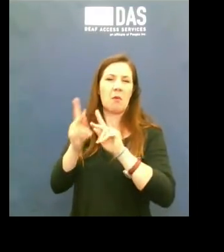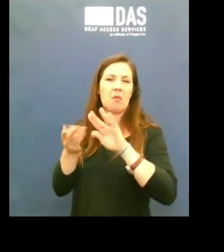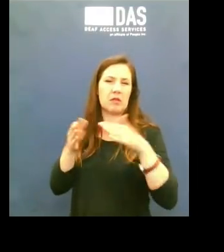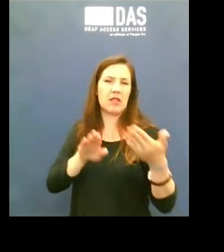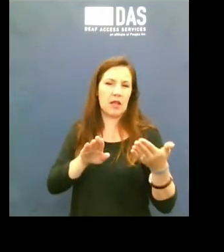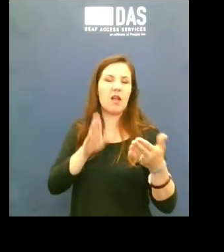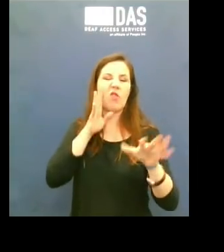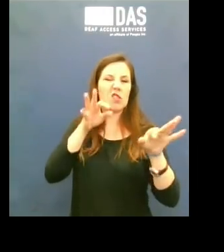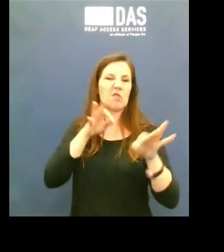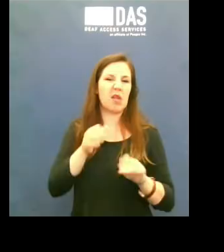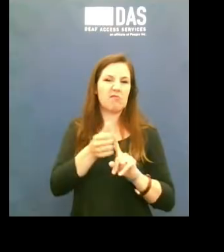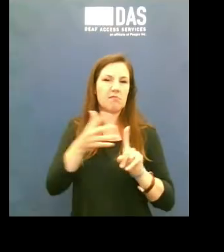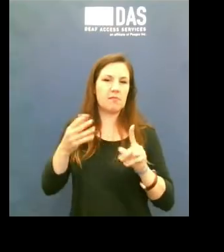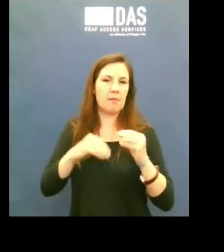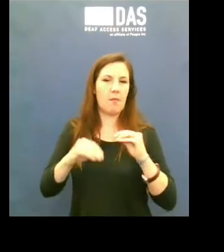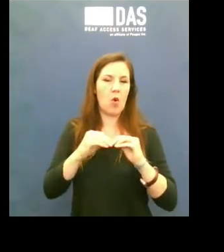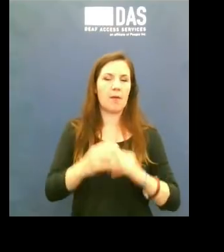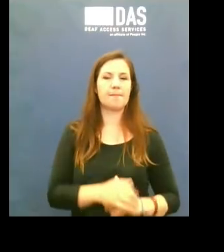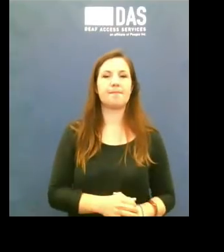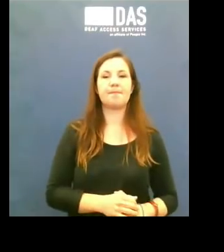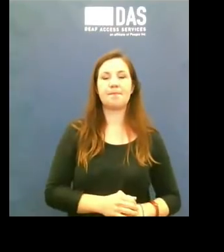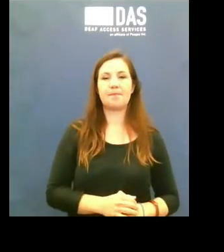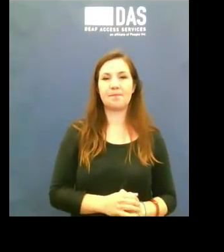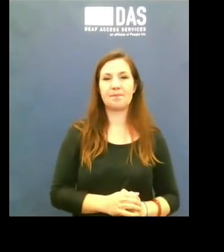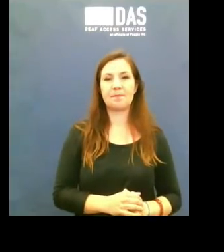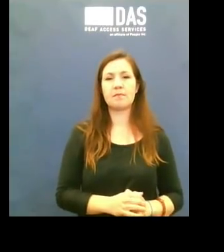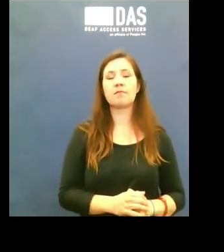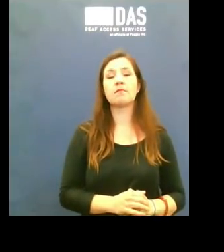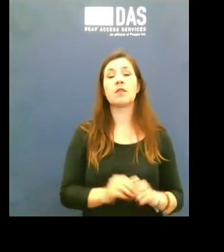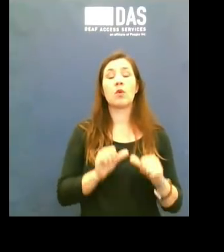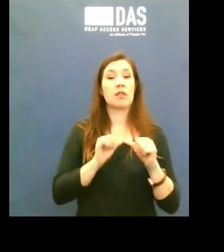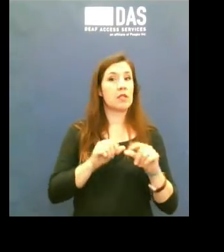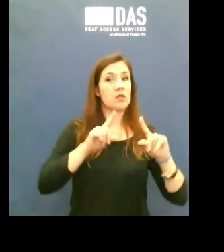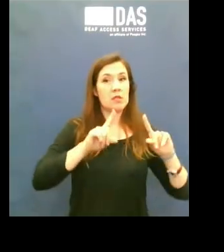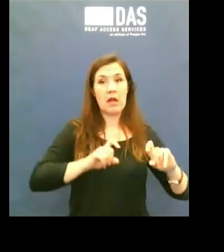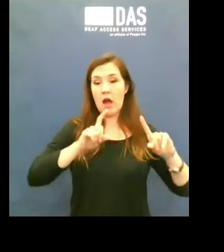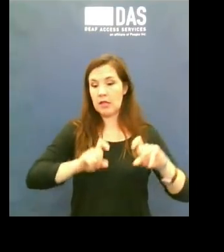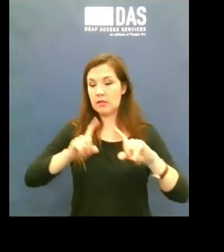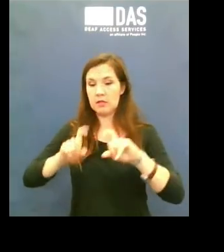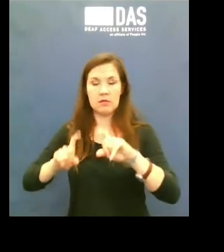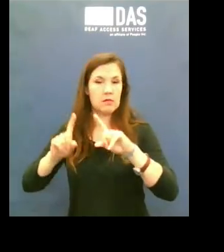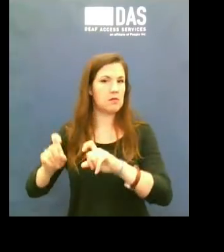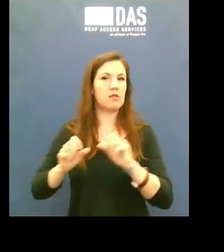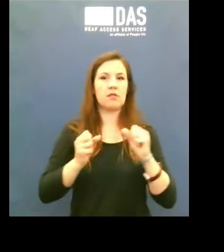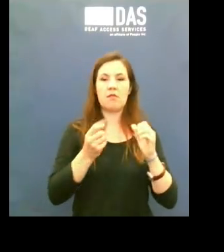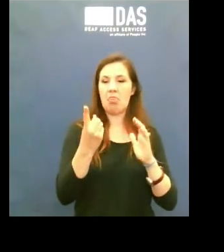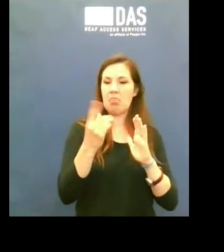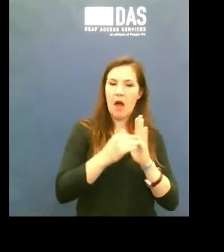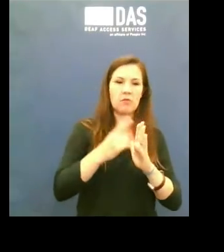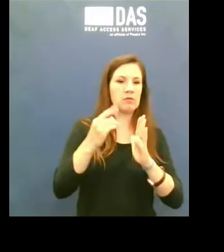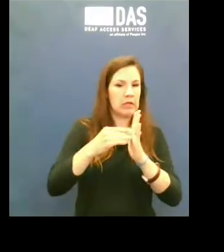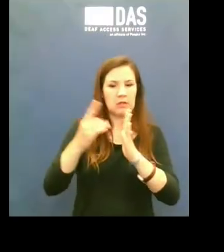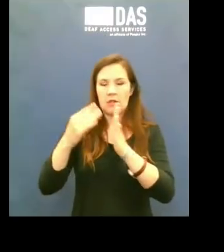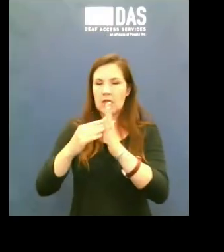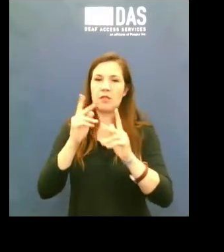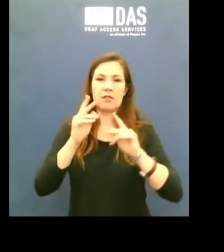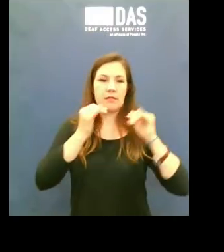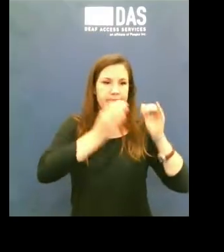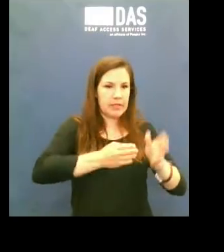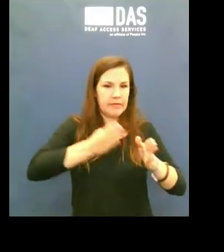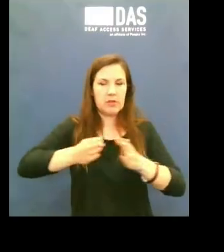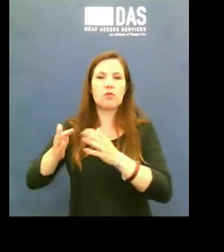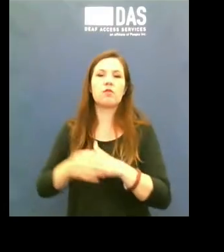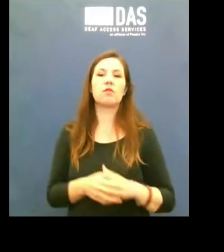very soon. Diagnostic tests, we continue to test thousands and thousands of individuals, and I think it's important for